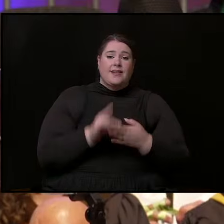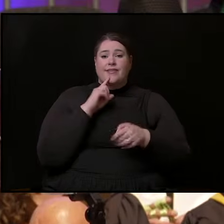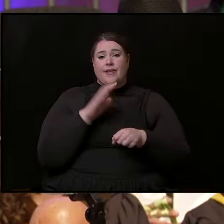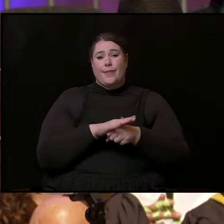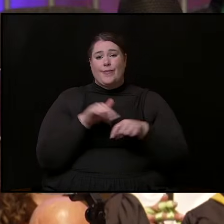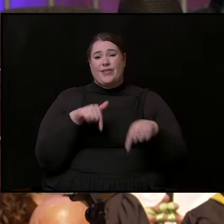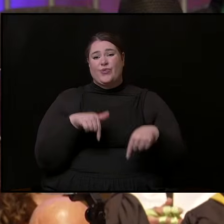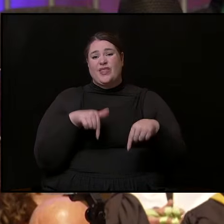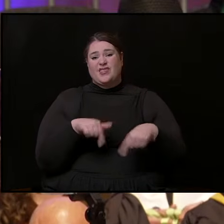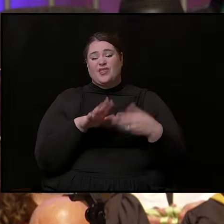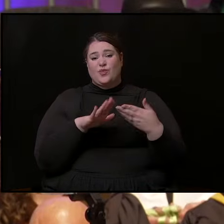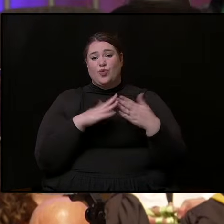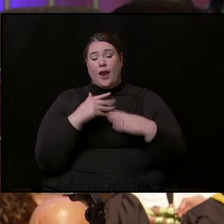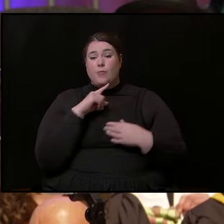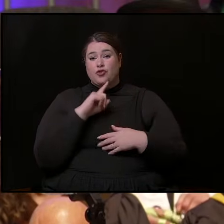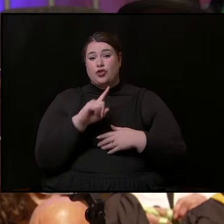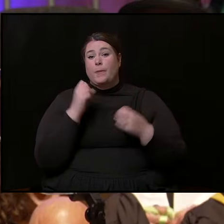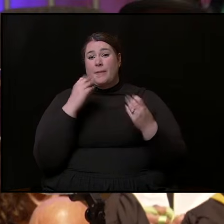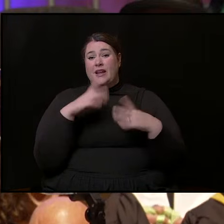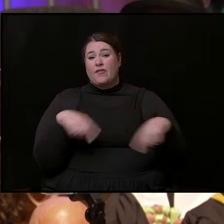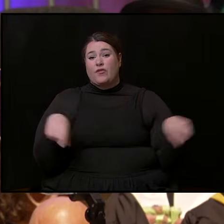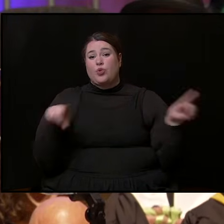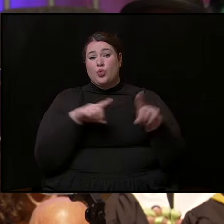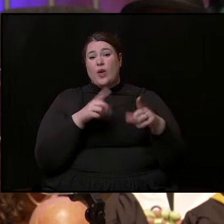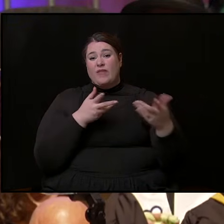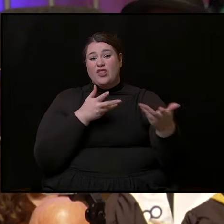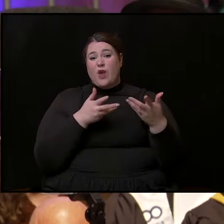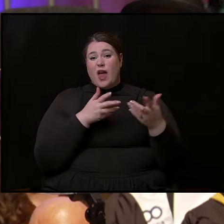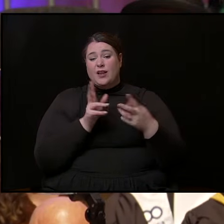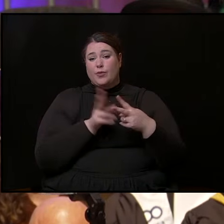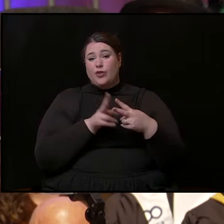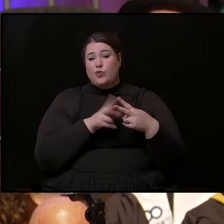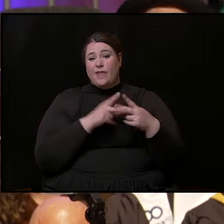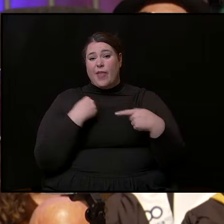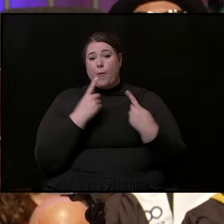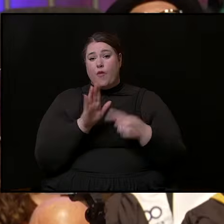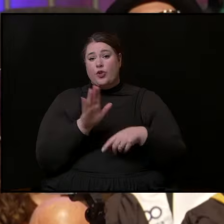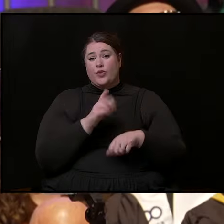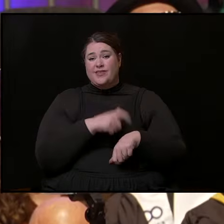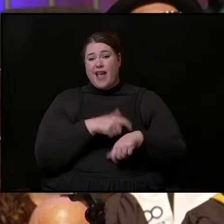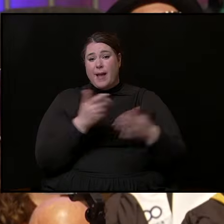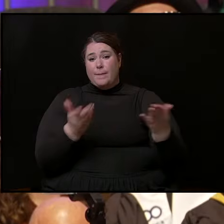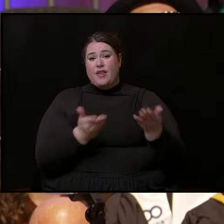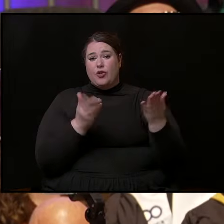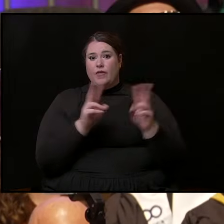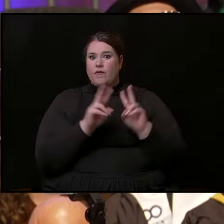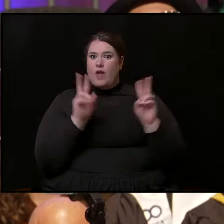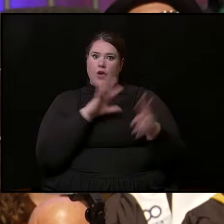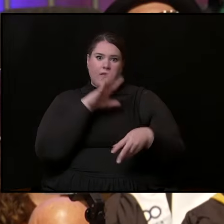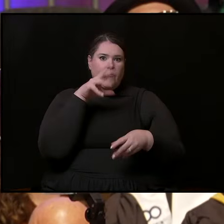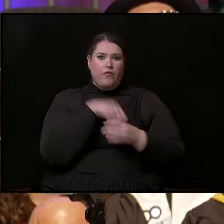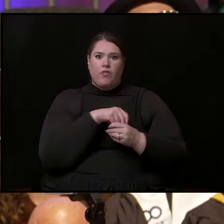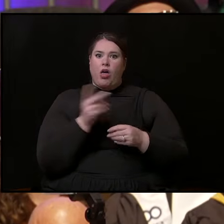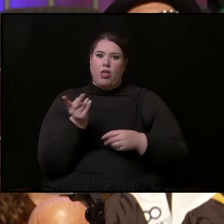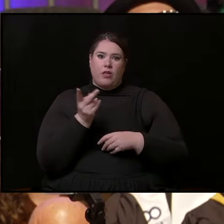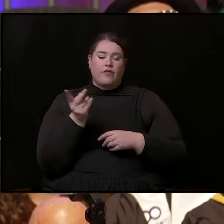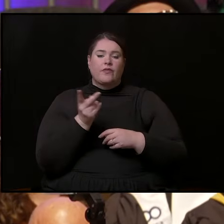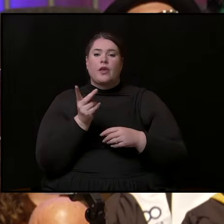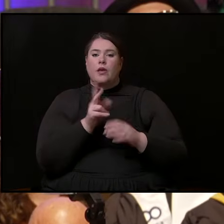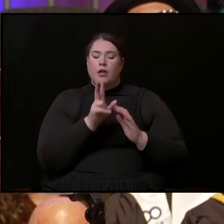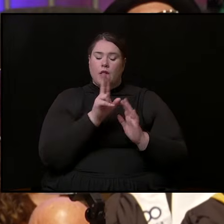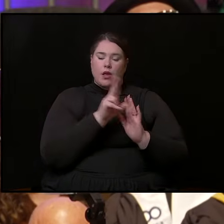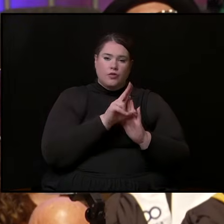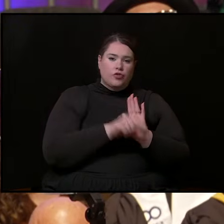community. And I'm sure many of you have interacted with them over your career here because they're very involved across graduate and